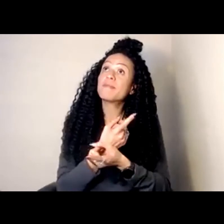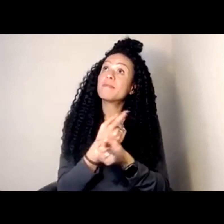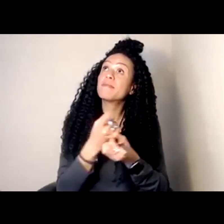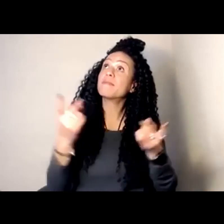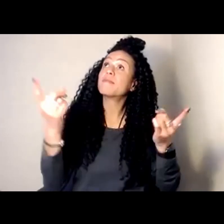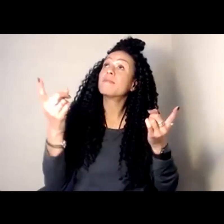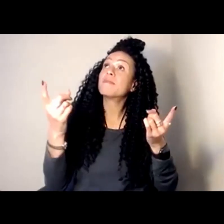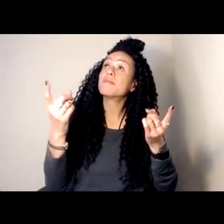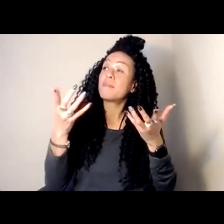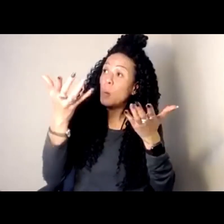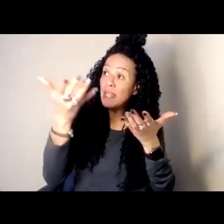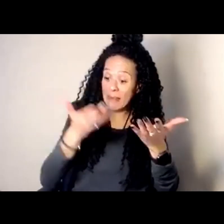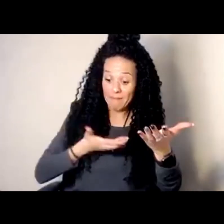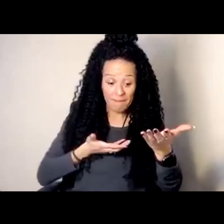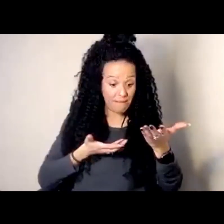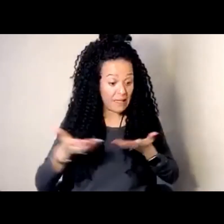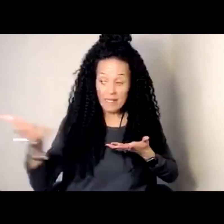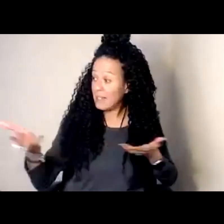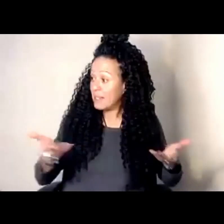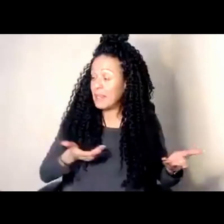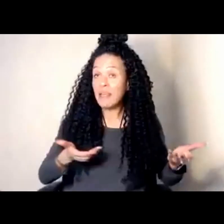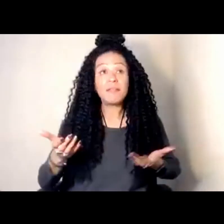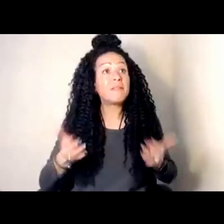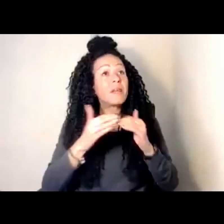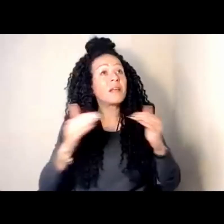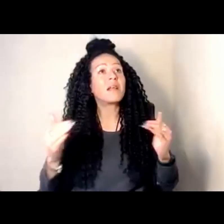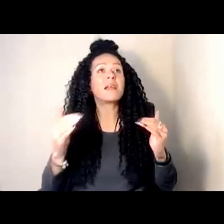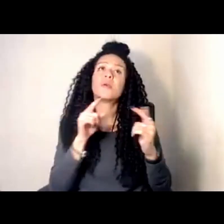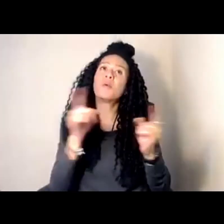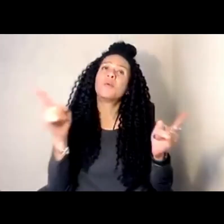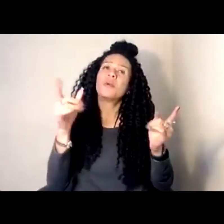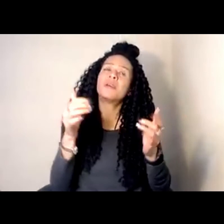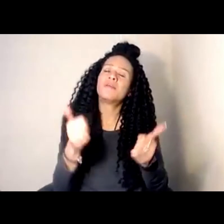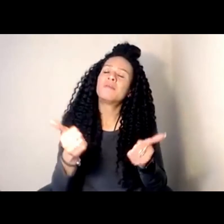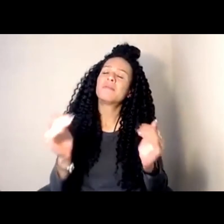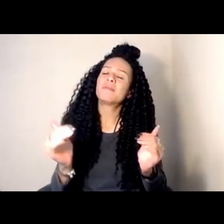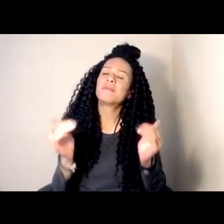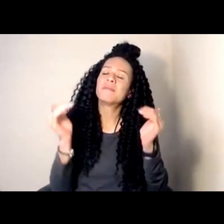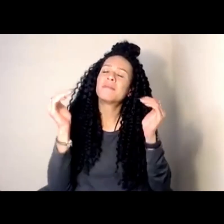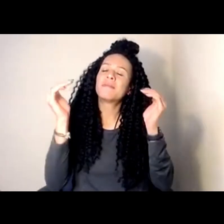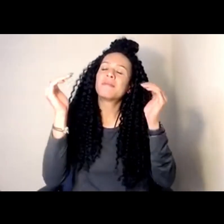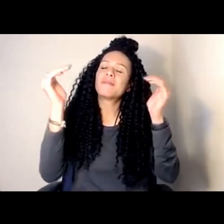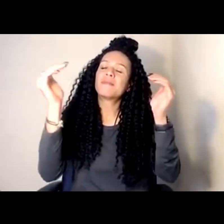He could but by that they give,